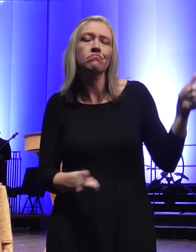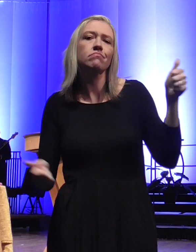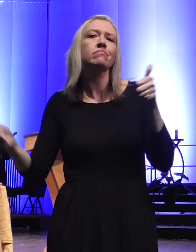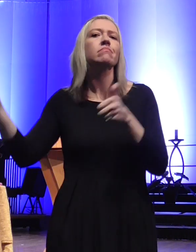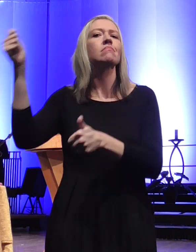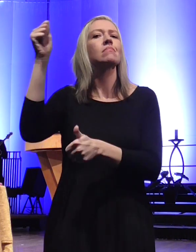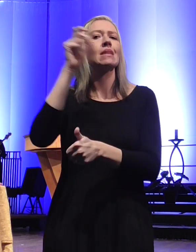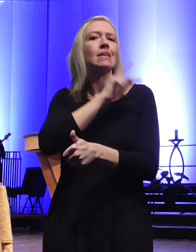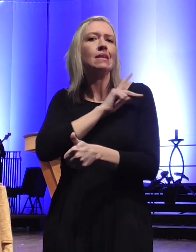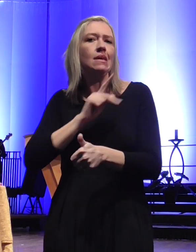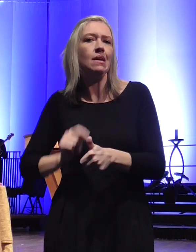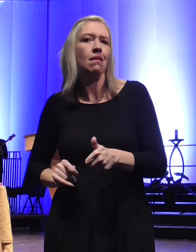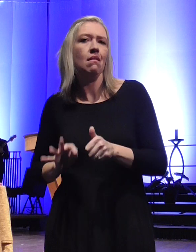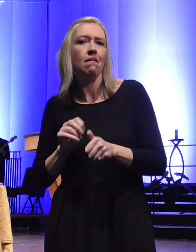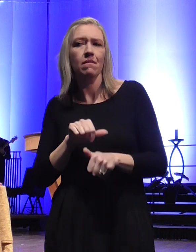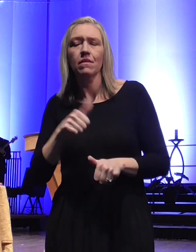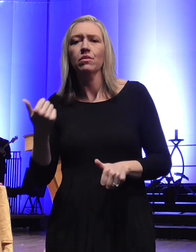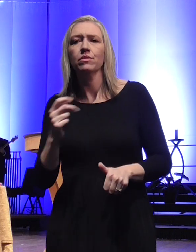Malchei Amlachim,